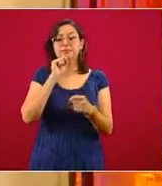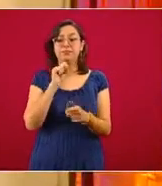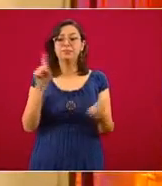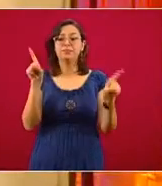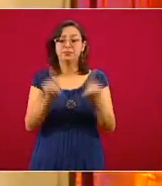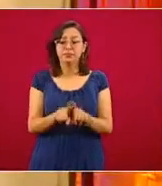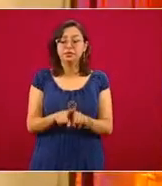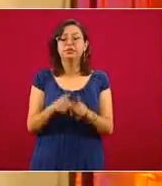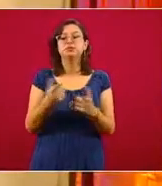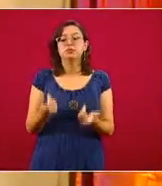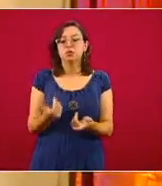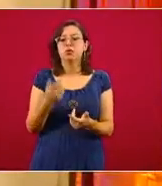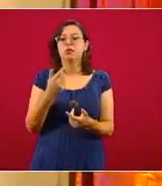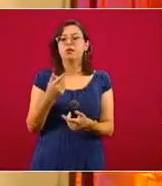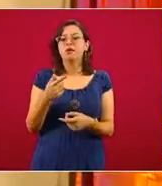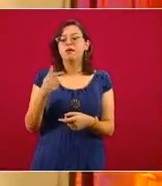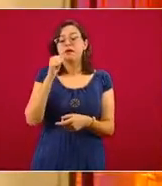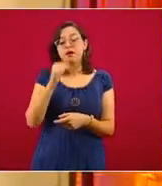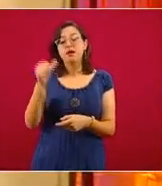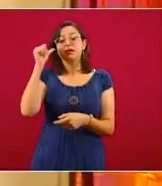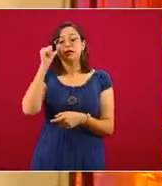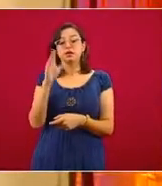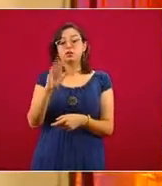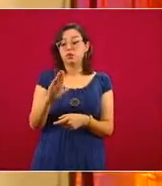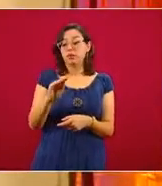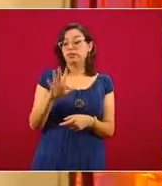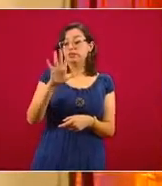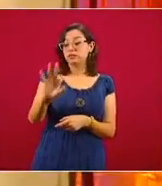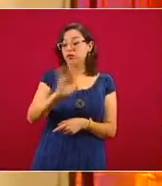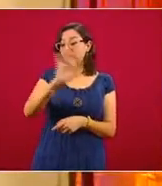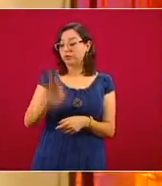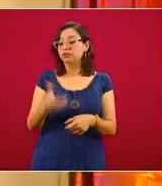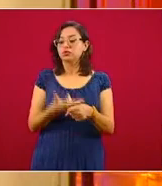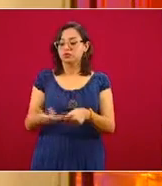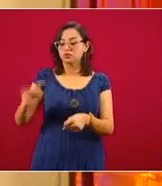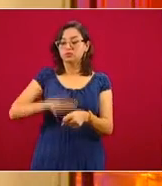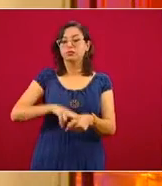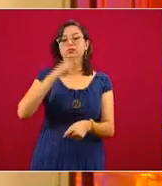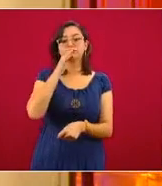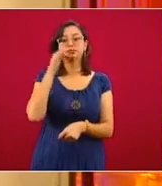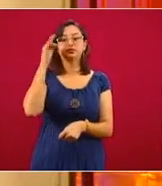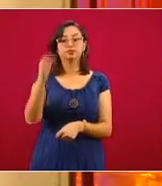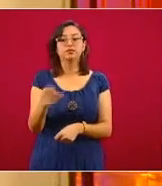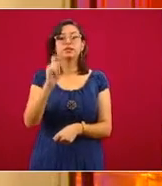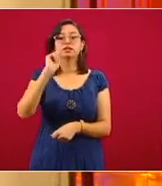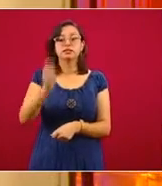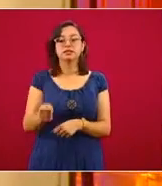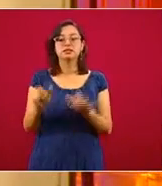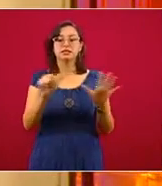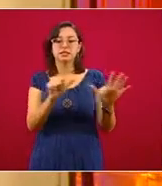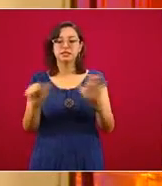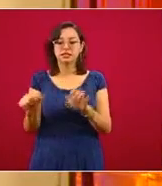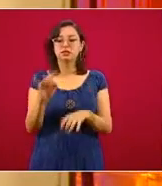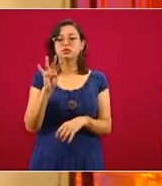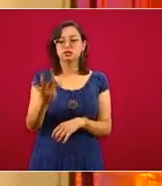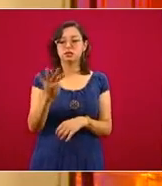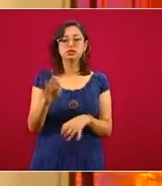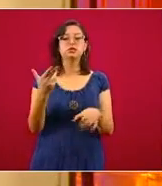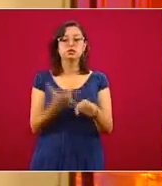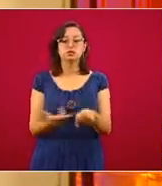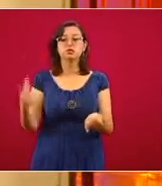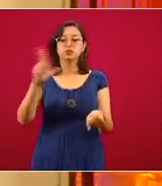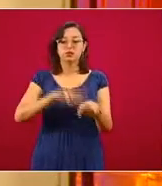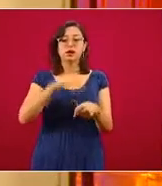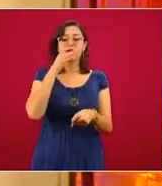As I said, we have over 600 hospitals that are notifying, and we have had an increase in the number